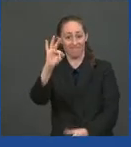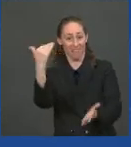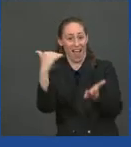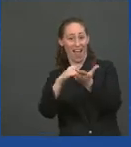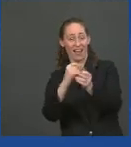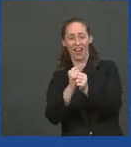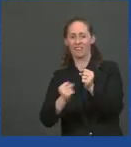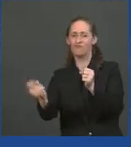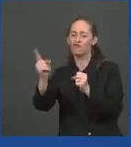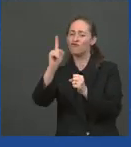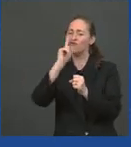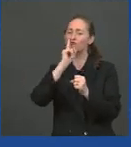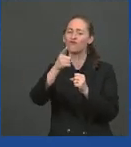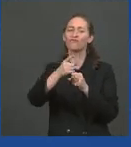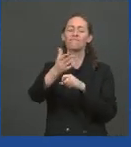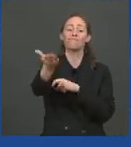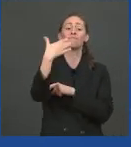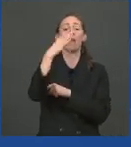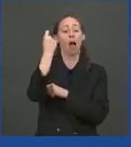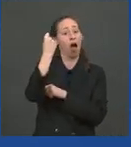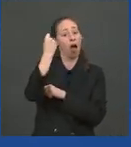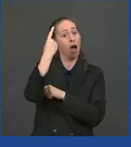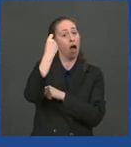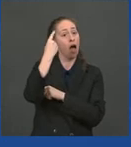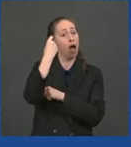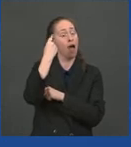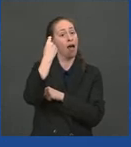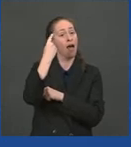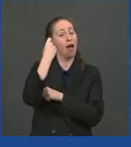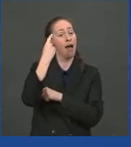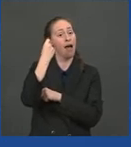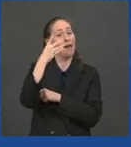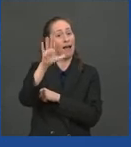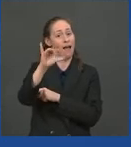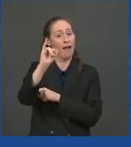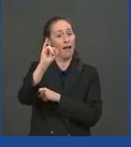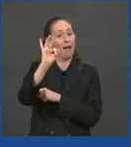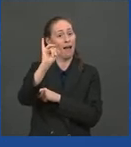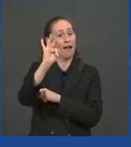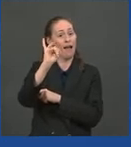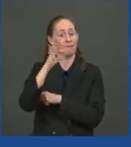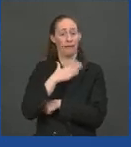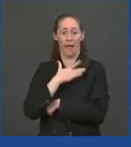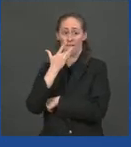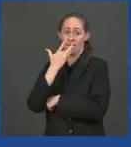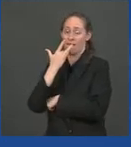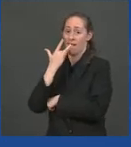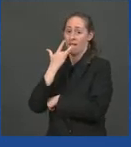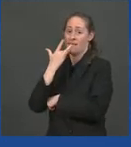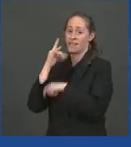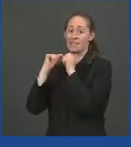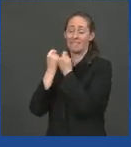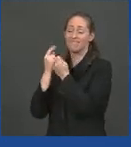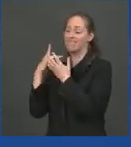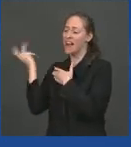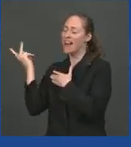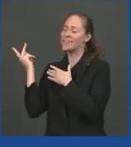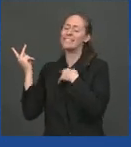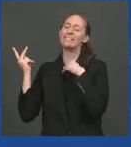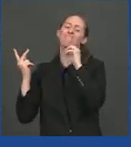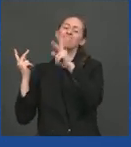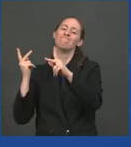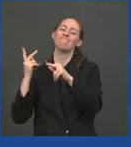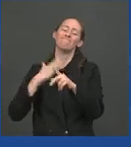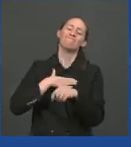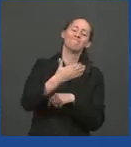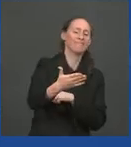Sixers hear about that, I'm going to not be allowed in Philadelphia again. But all kidding aside, Thank you all for being here. And let me ask the staff, what are we supposed to